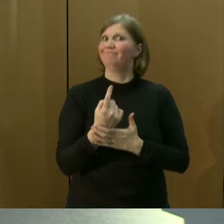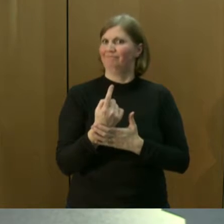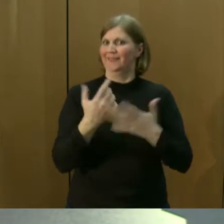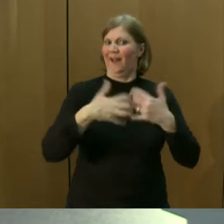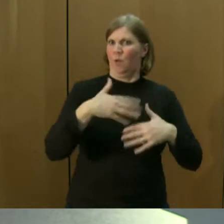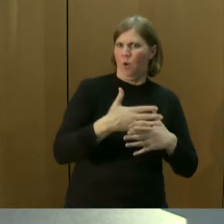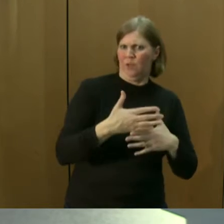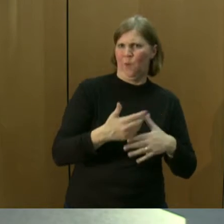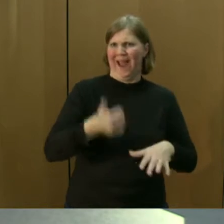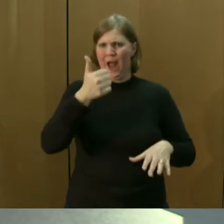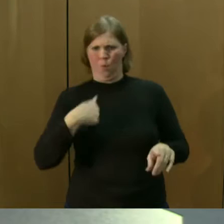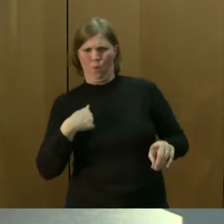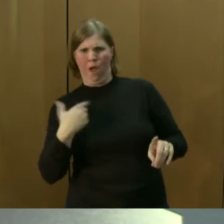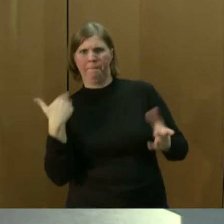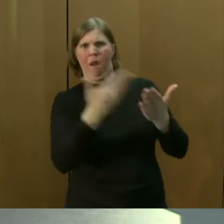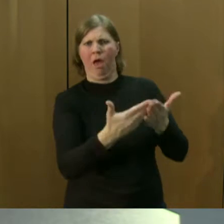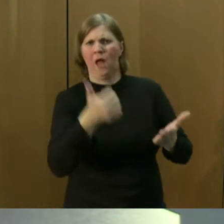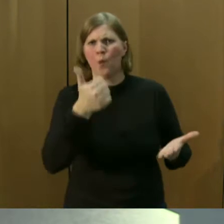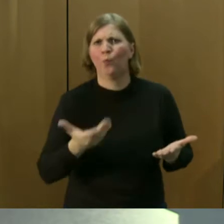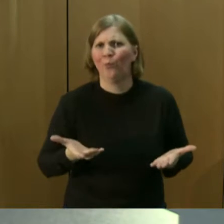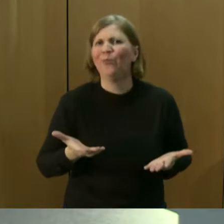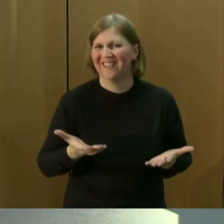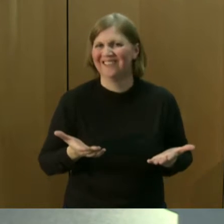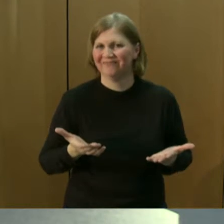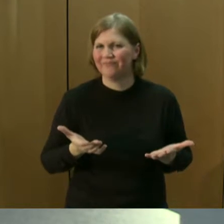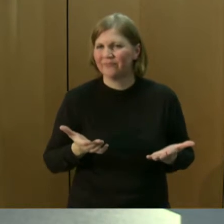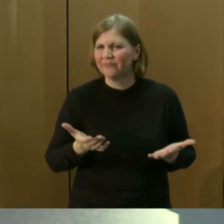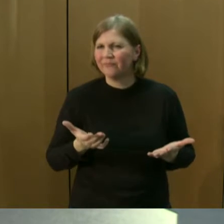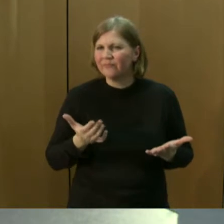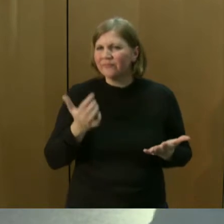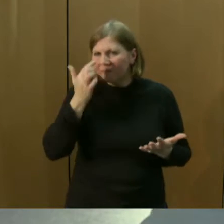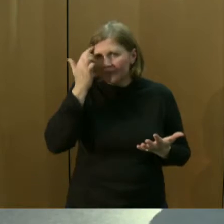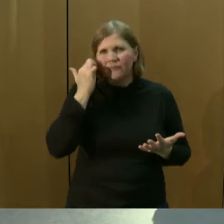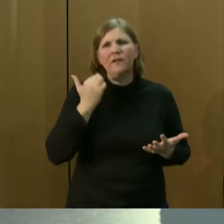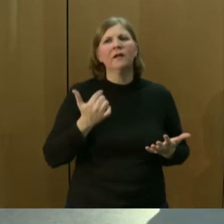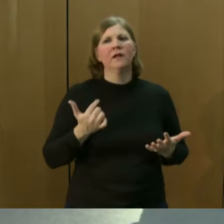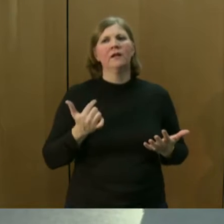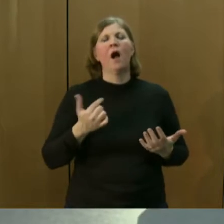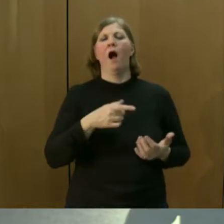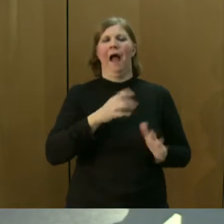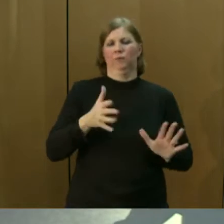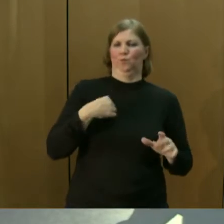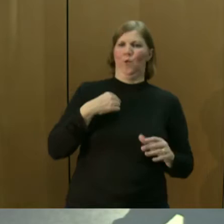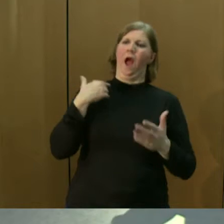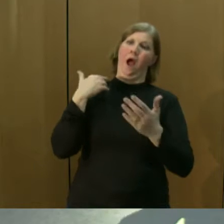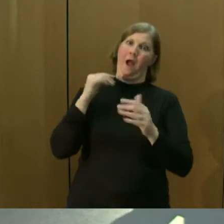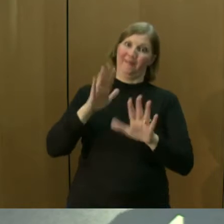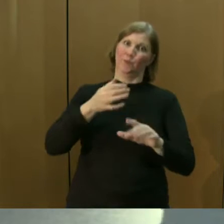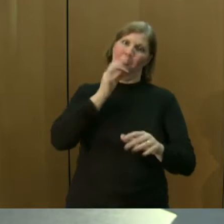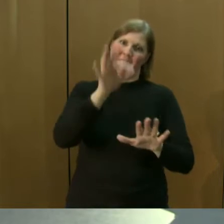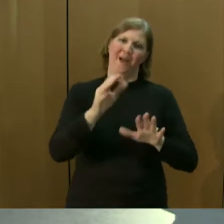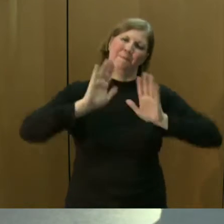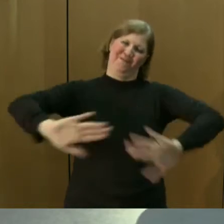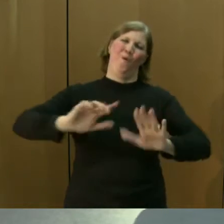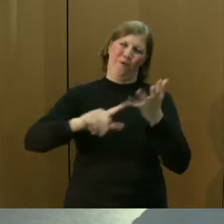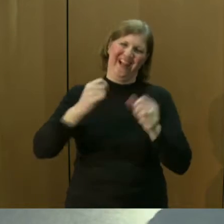In August? Yeah. Or you connect with them before August? Yes. Okay. Edfringe.com actually has a job opportunities section, and some